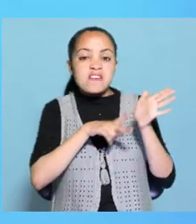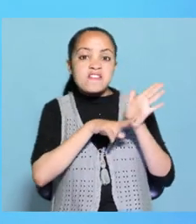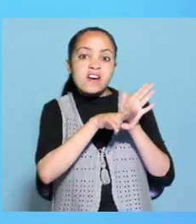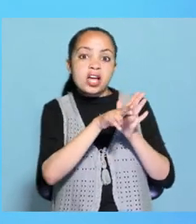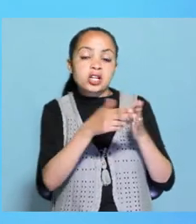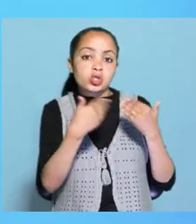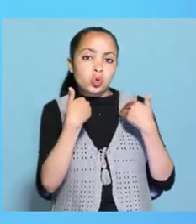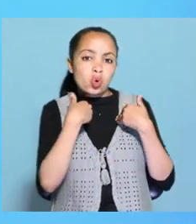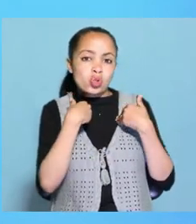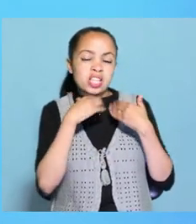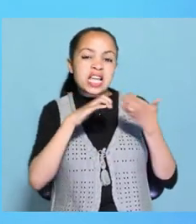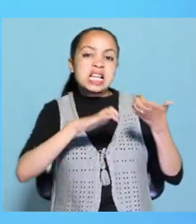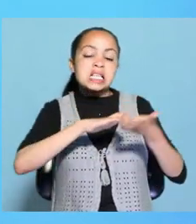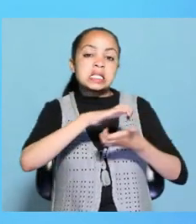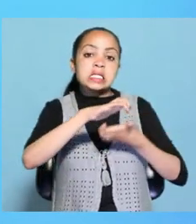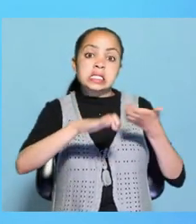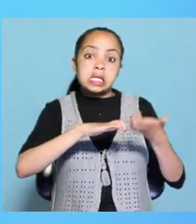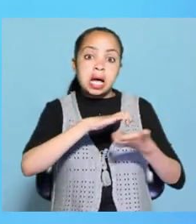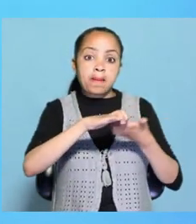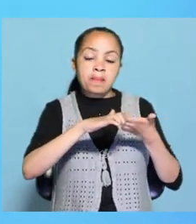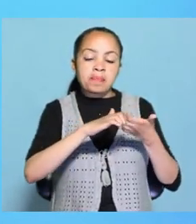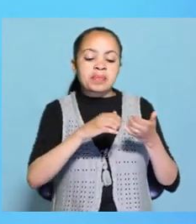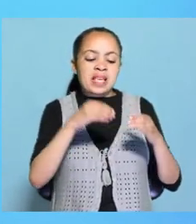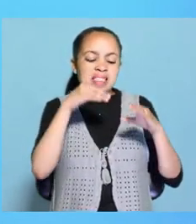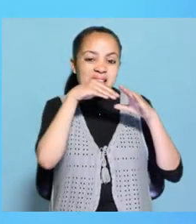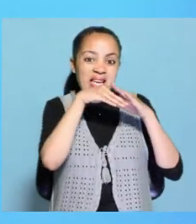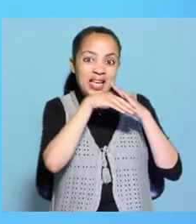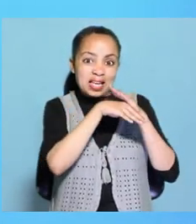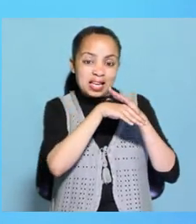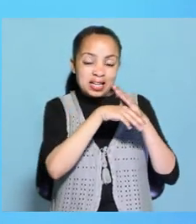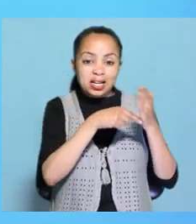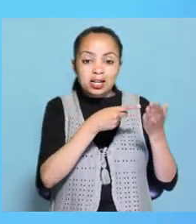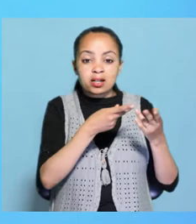contain enzyme at the inner side of this